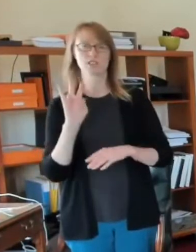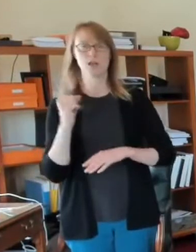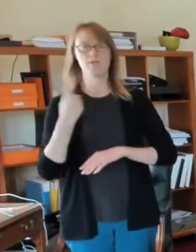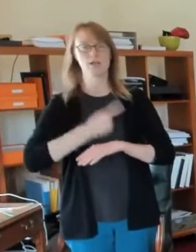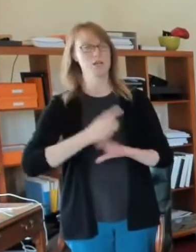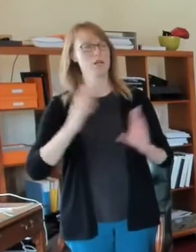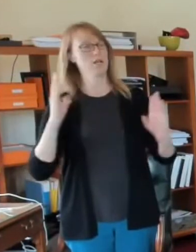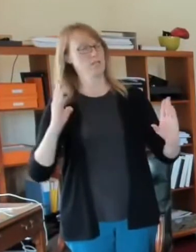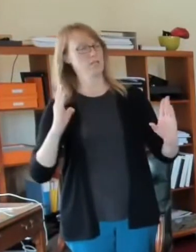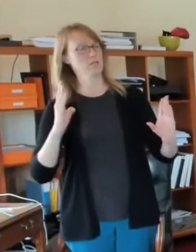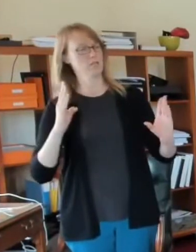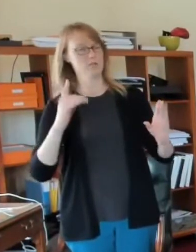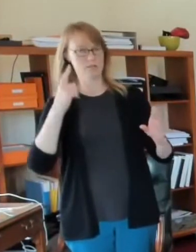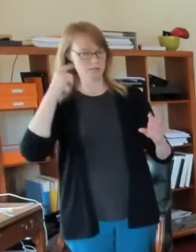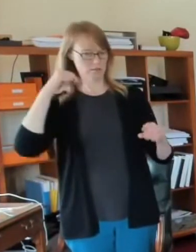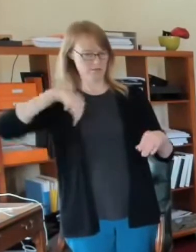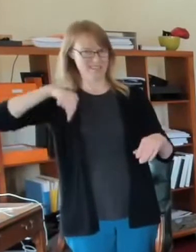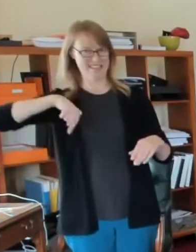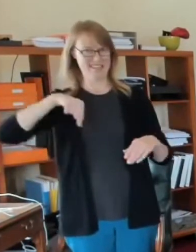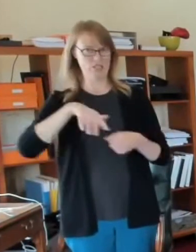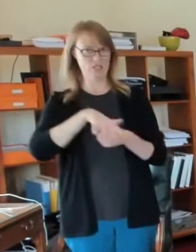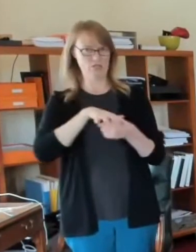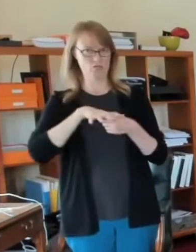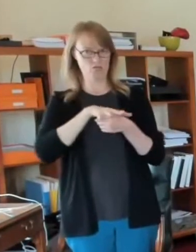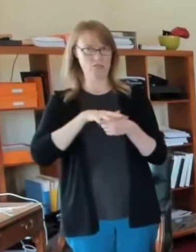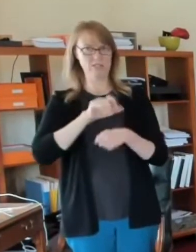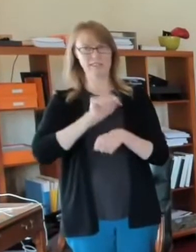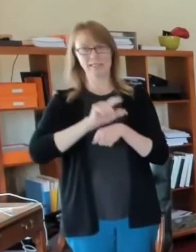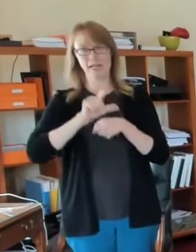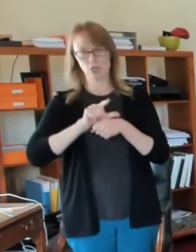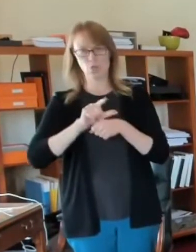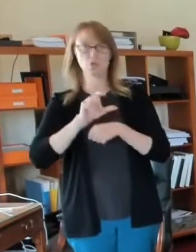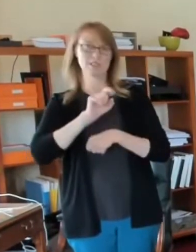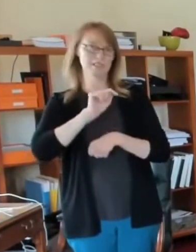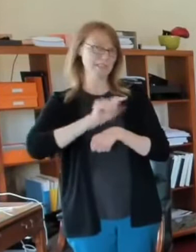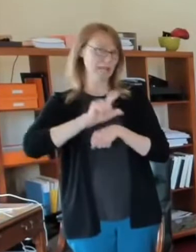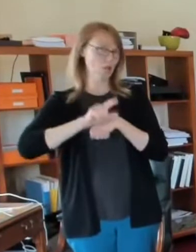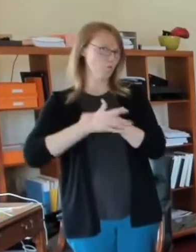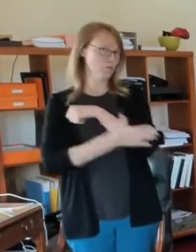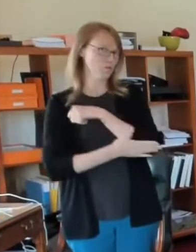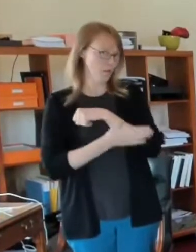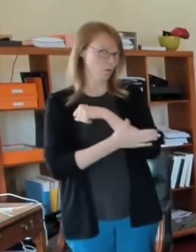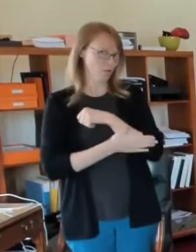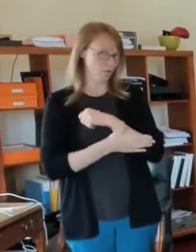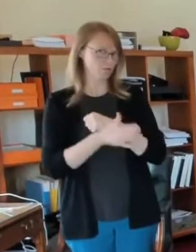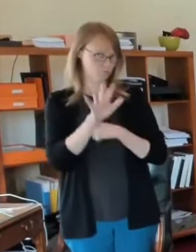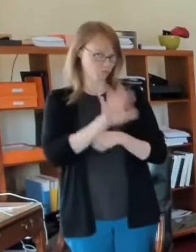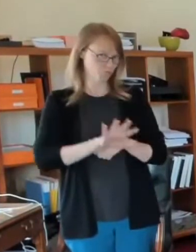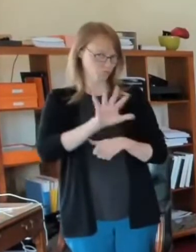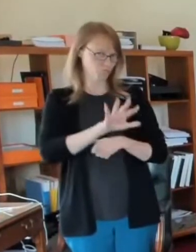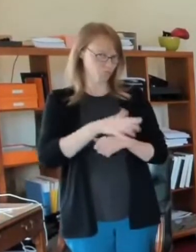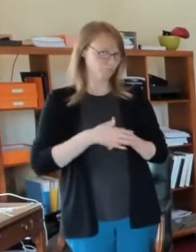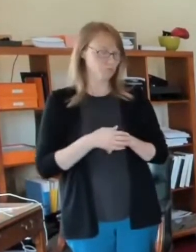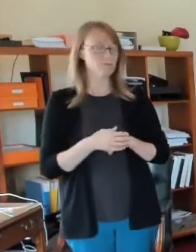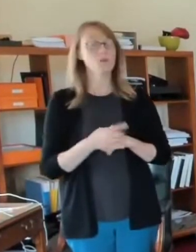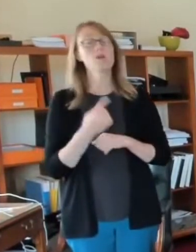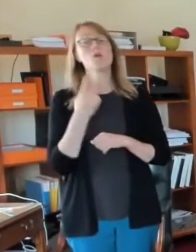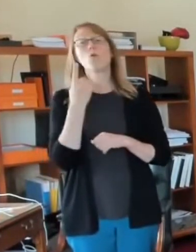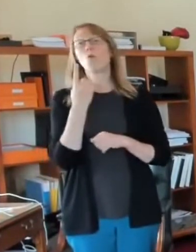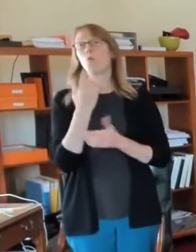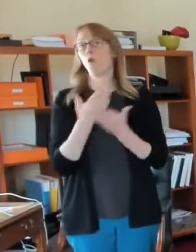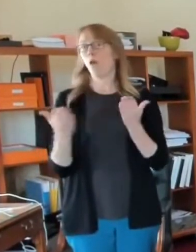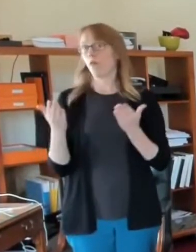Talking specifically, though, about City of St. Louis cases, there's a statistic that I think is